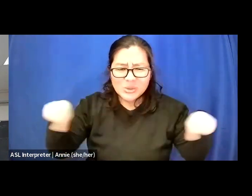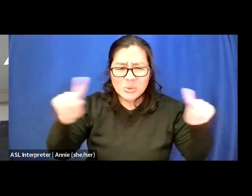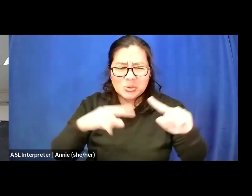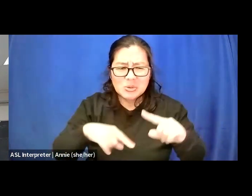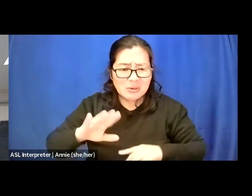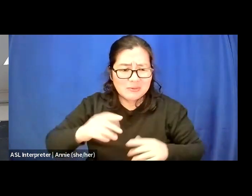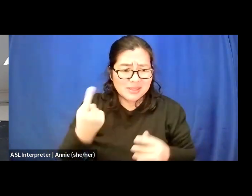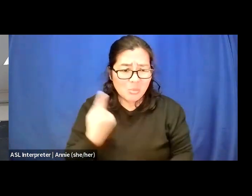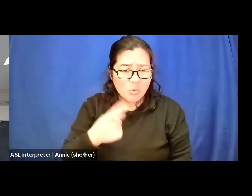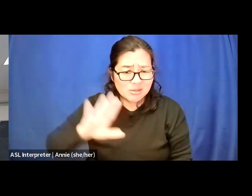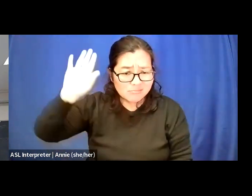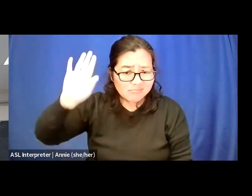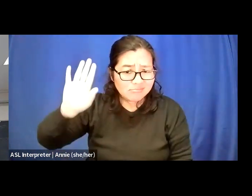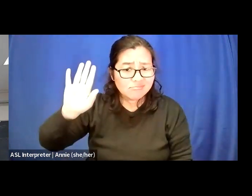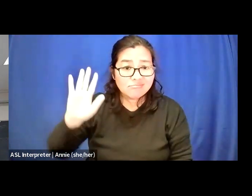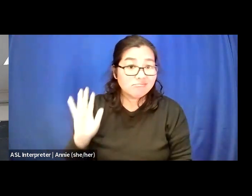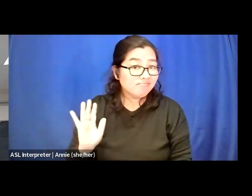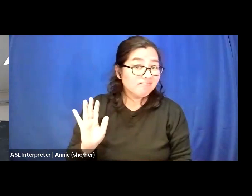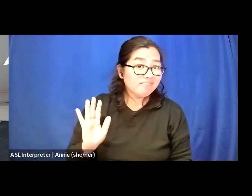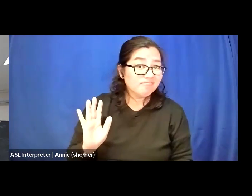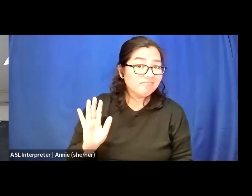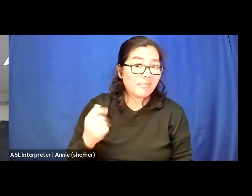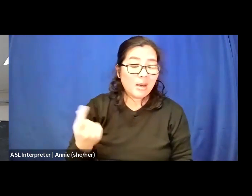anybody want to tackle this one?